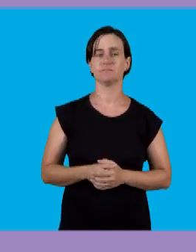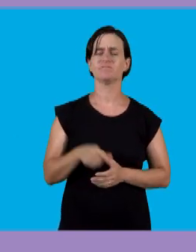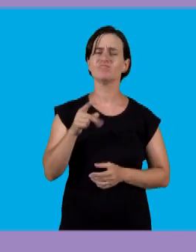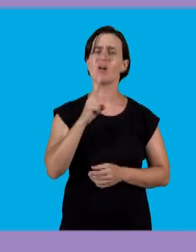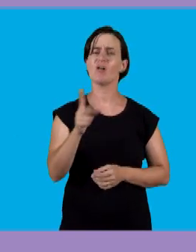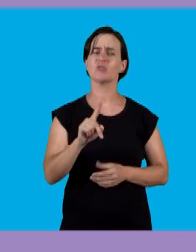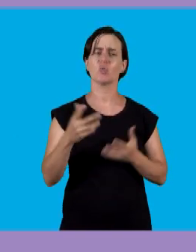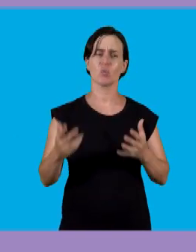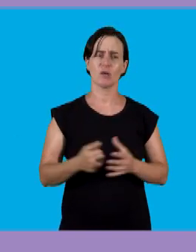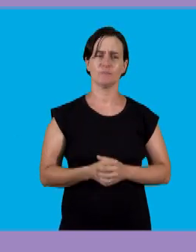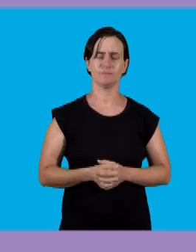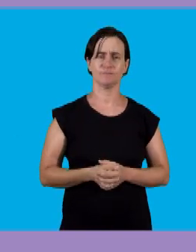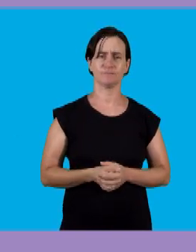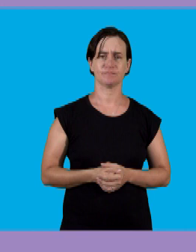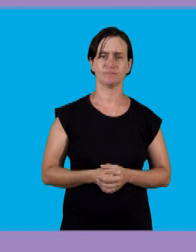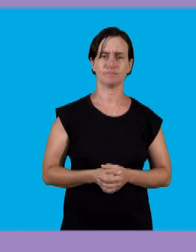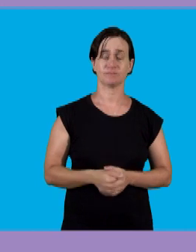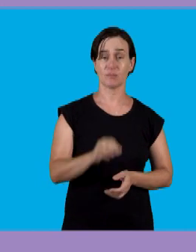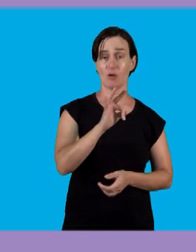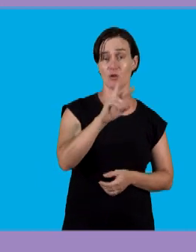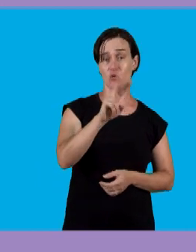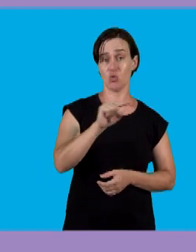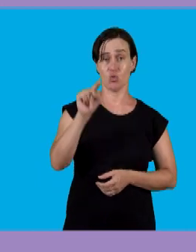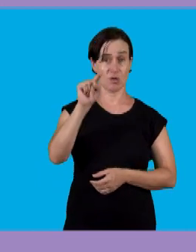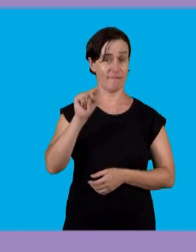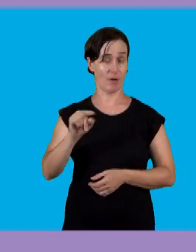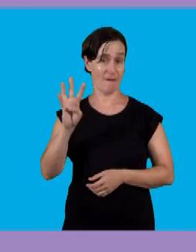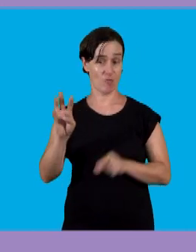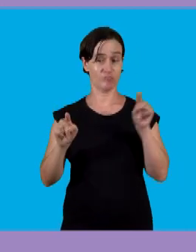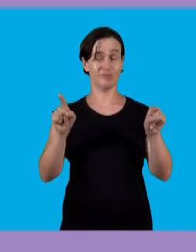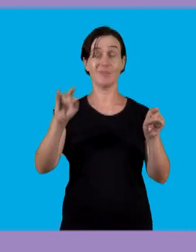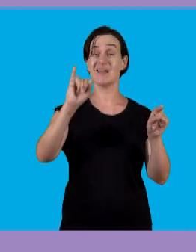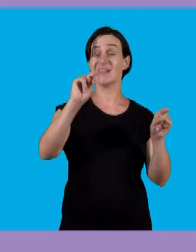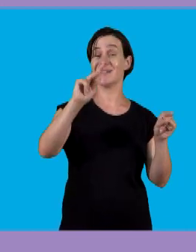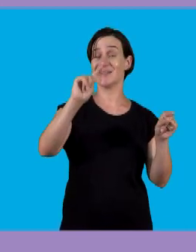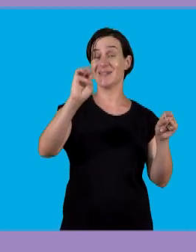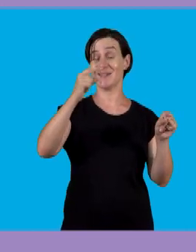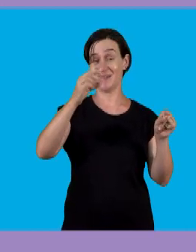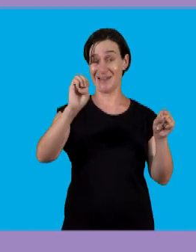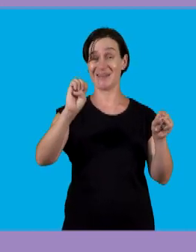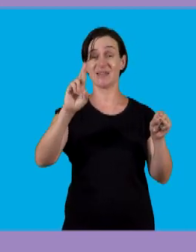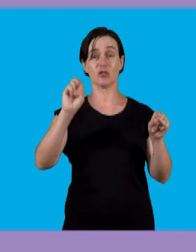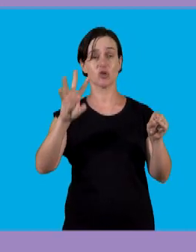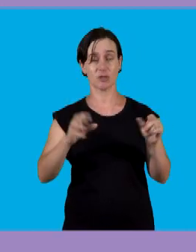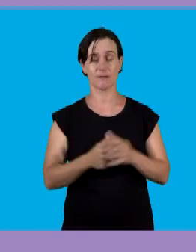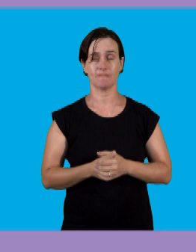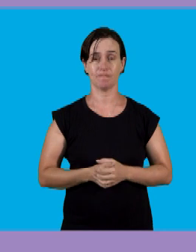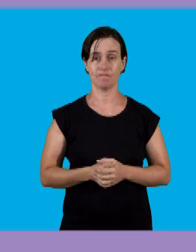going to be here? Well, we are going to divide those integers. So what is 32 divided by